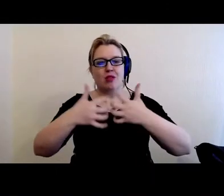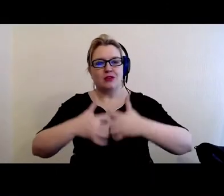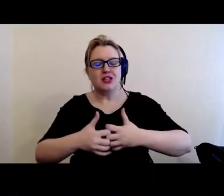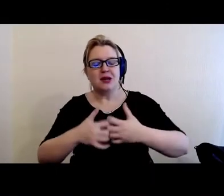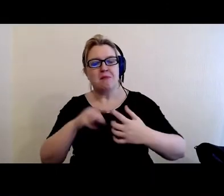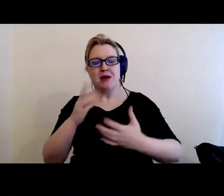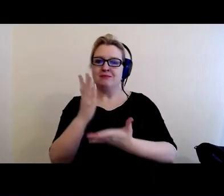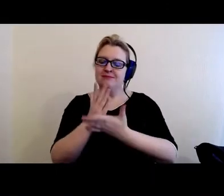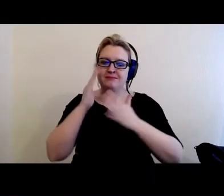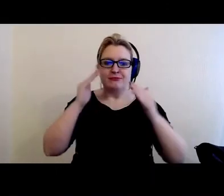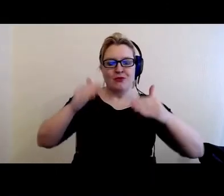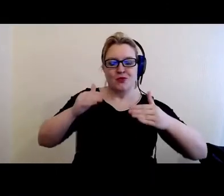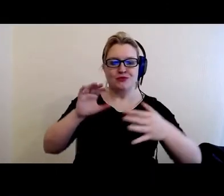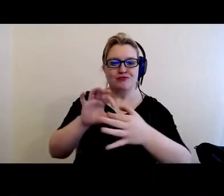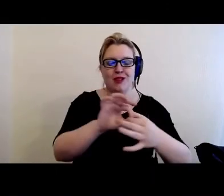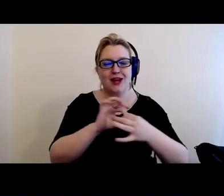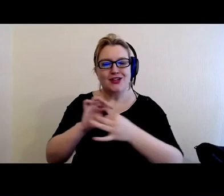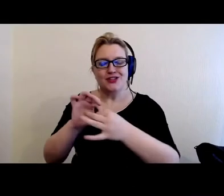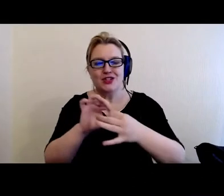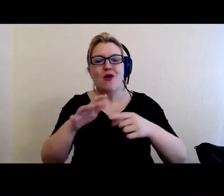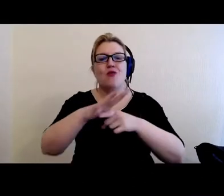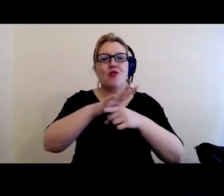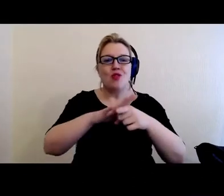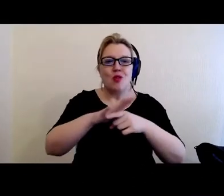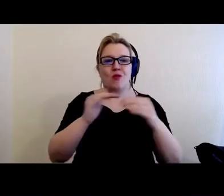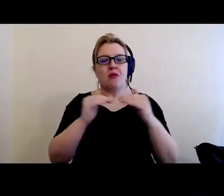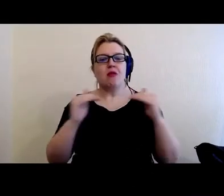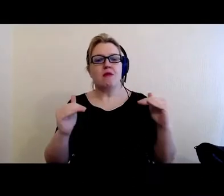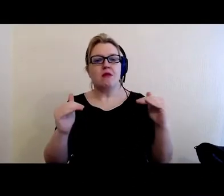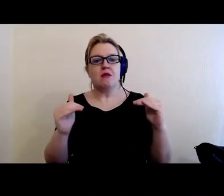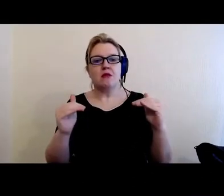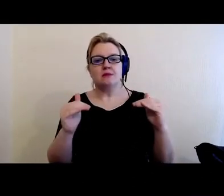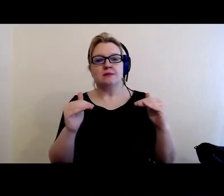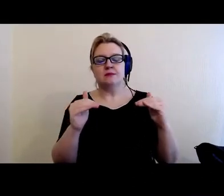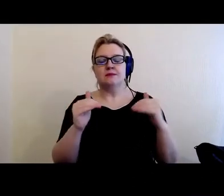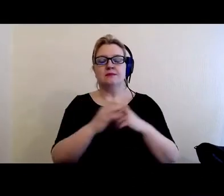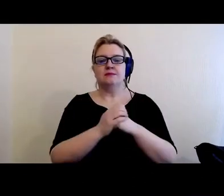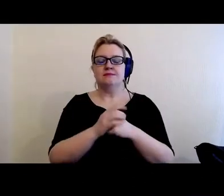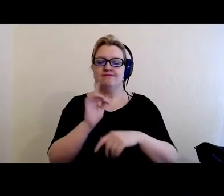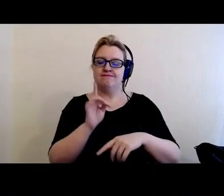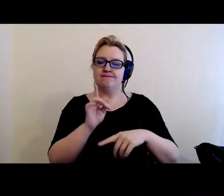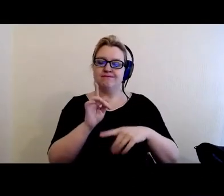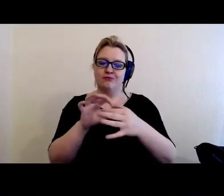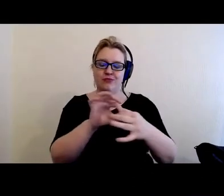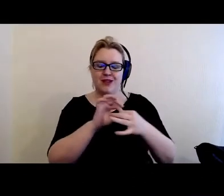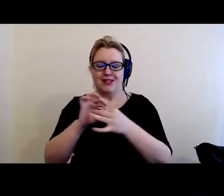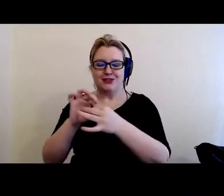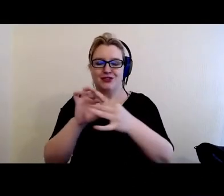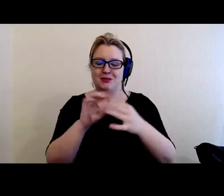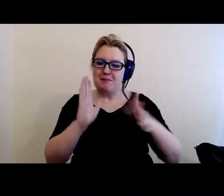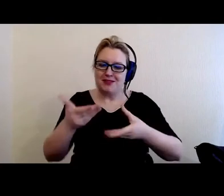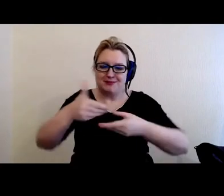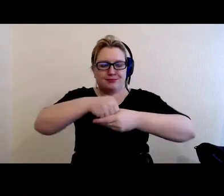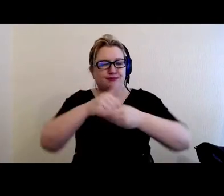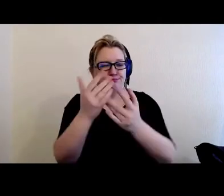relationships between people at a local place level. And as Siva said, that those relationships need to encompass a vast number of